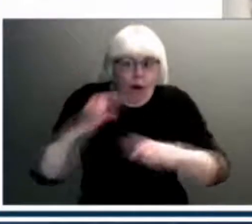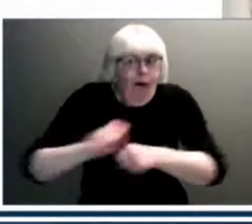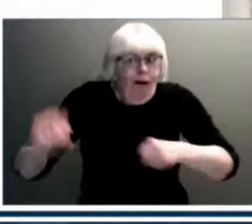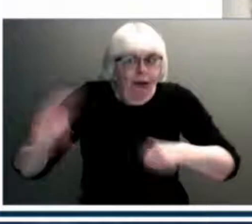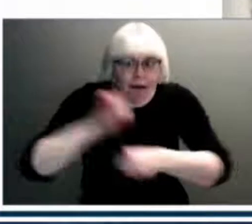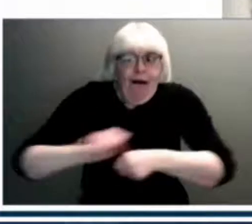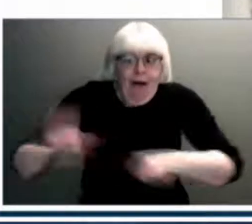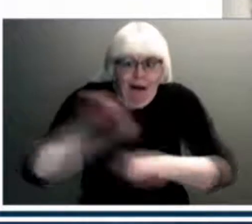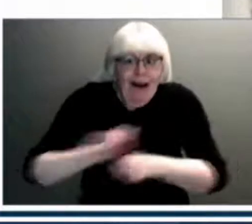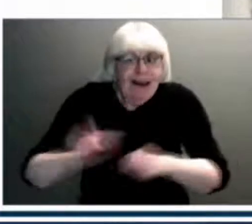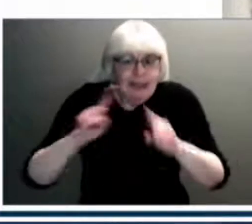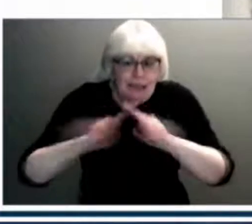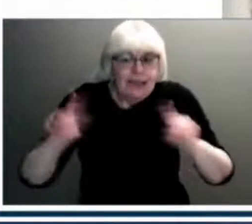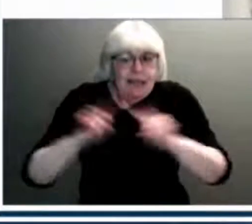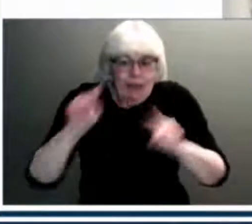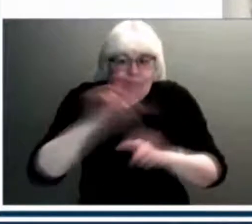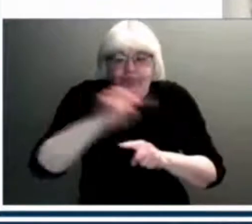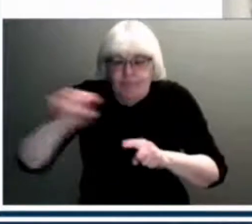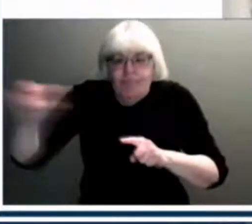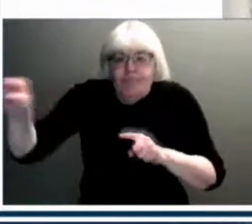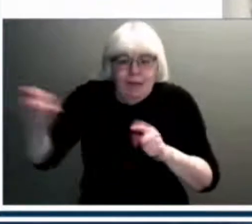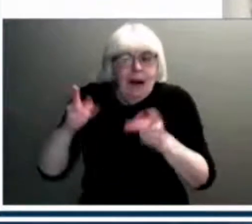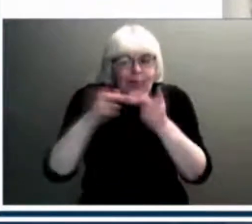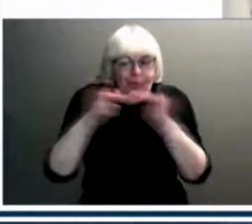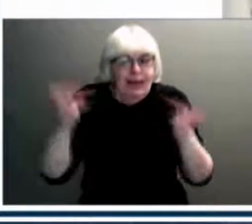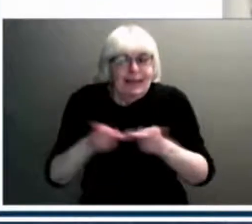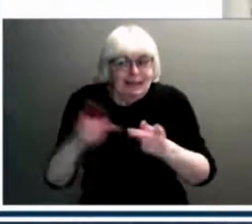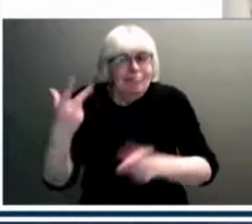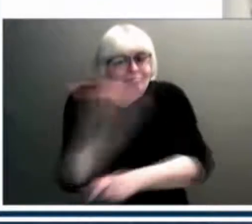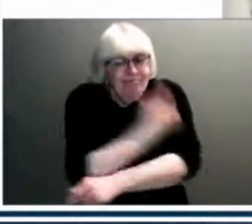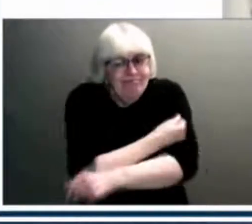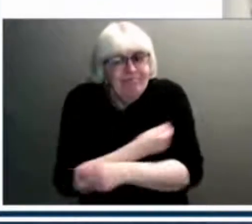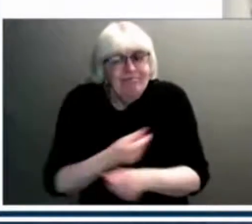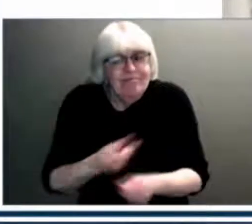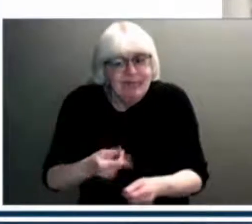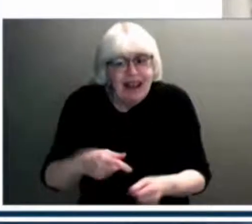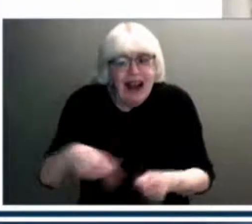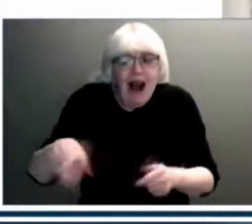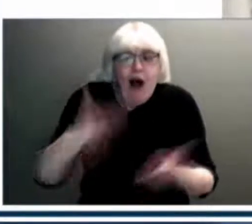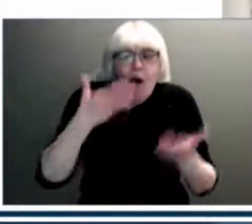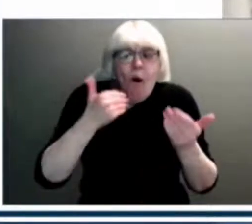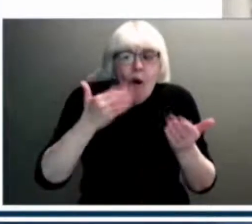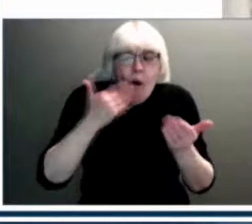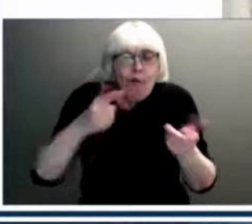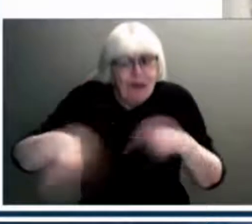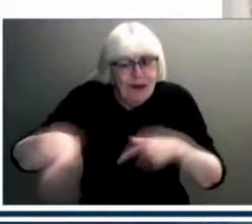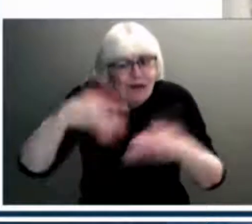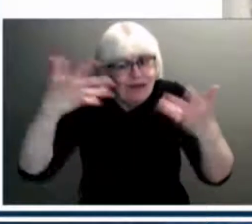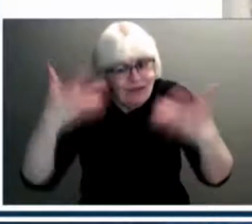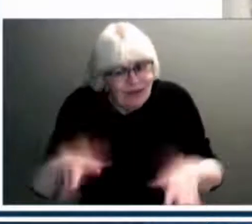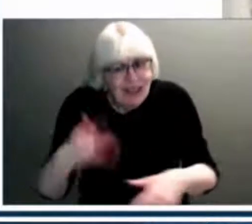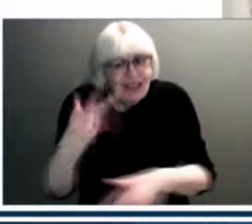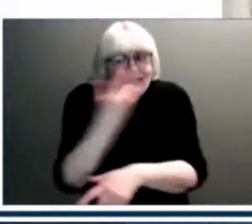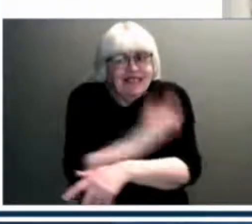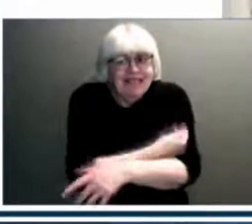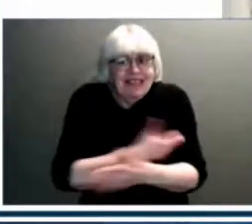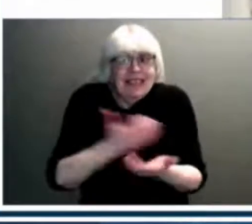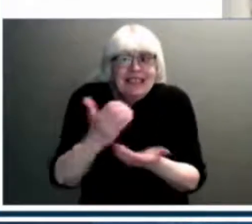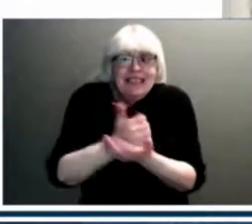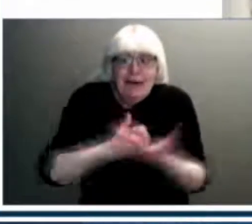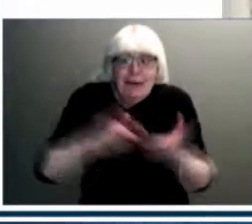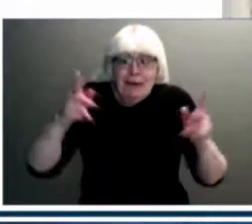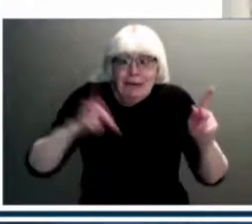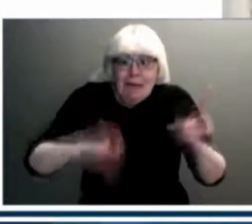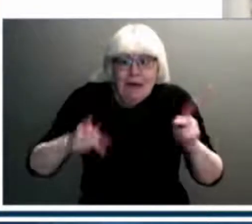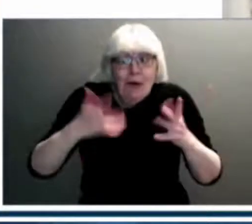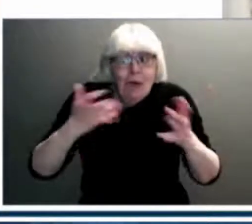who has done their part and got vaccinated or who is helping administer the vaccines. Our province is safer because